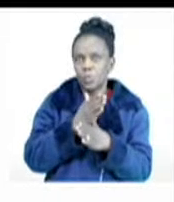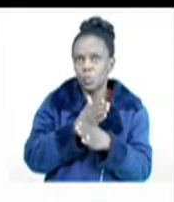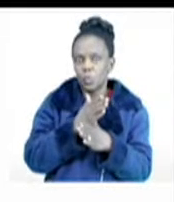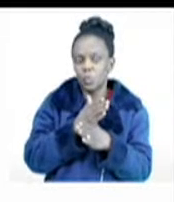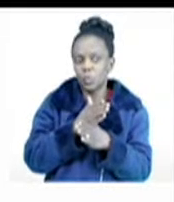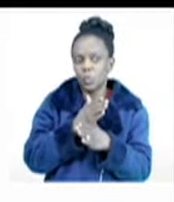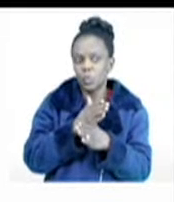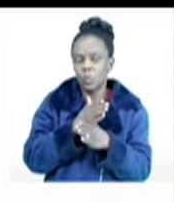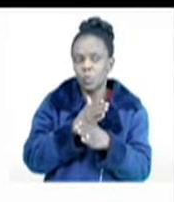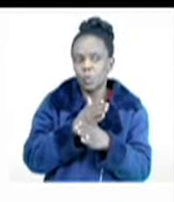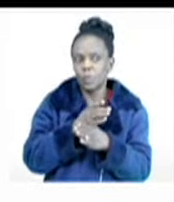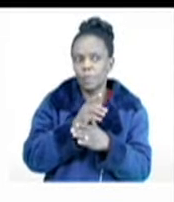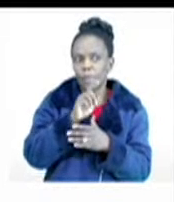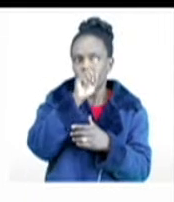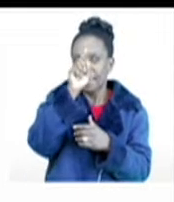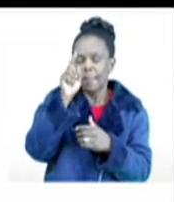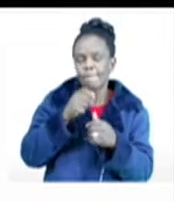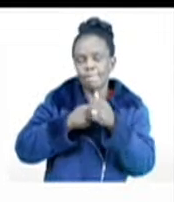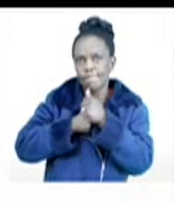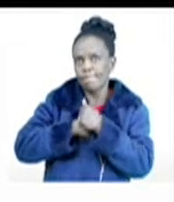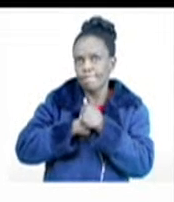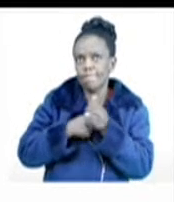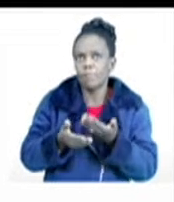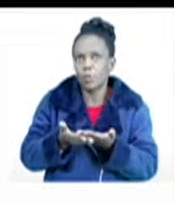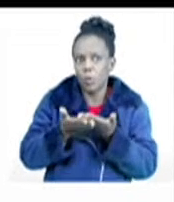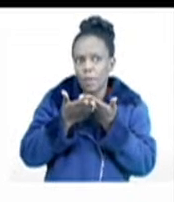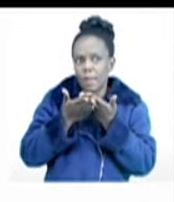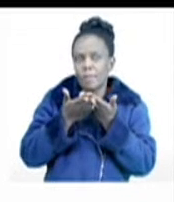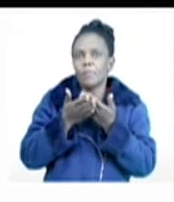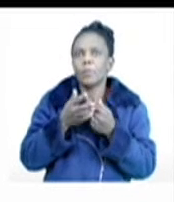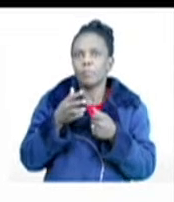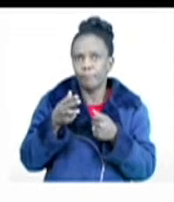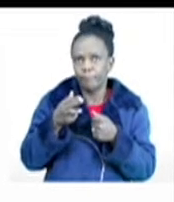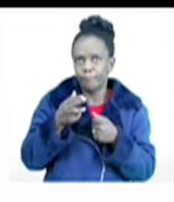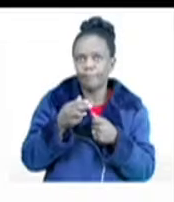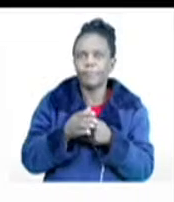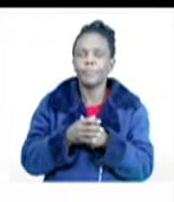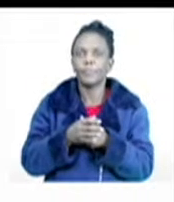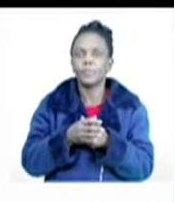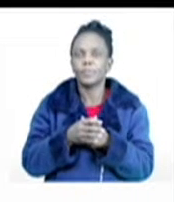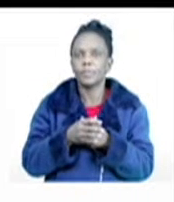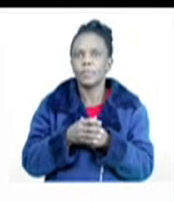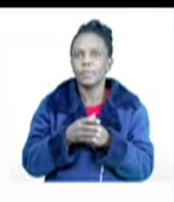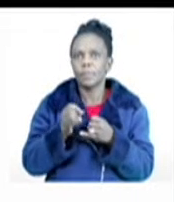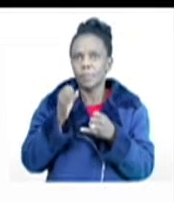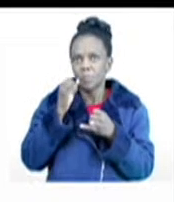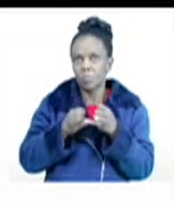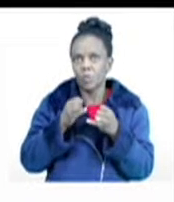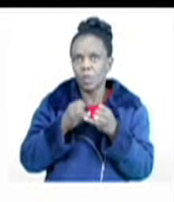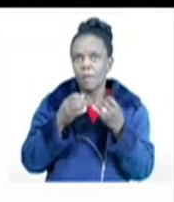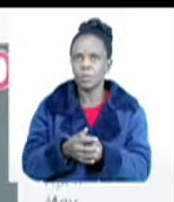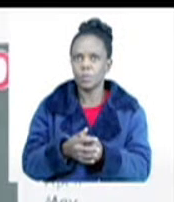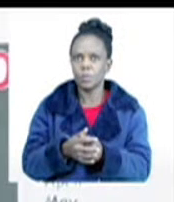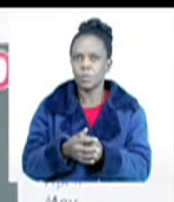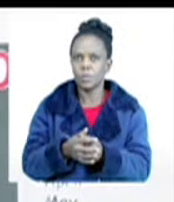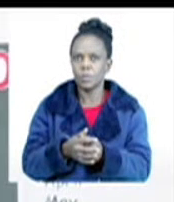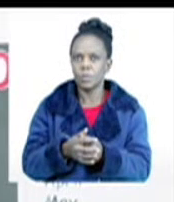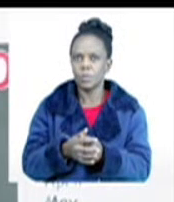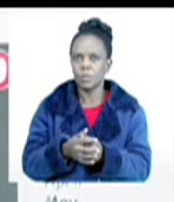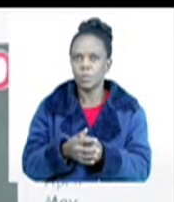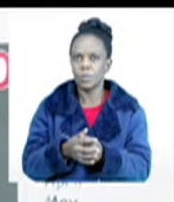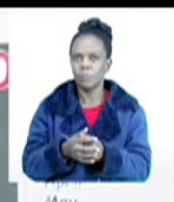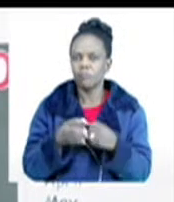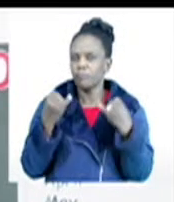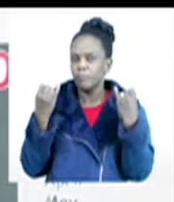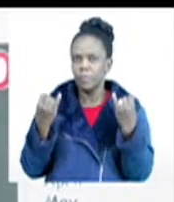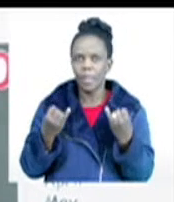you cut out the road sign. This is the last exercise for our lesson today. I've enjoyed my